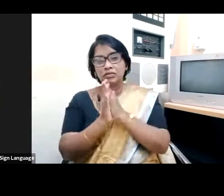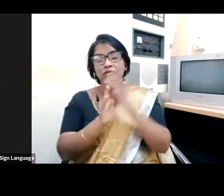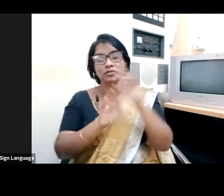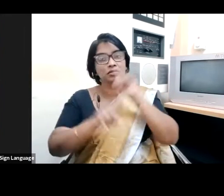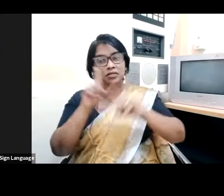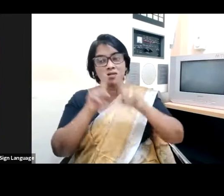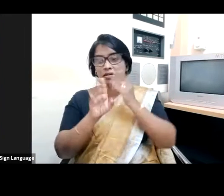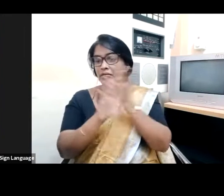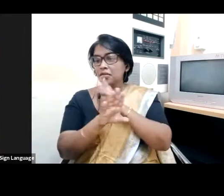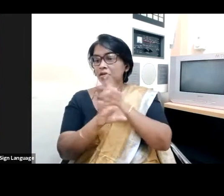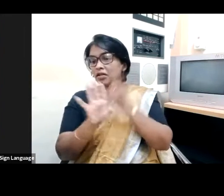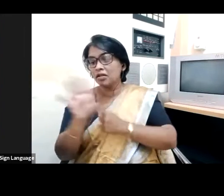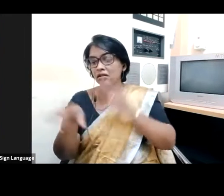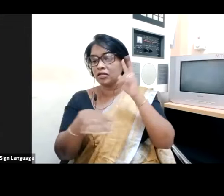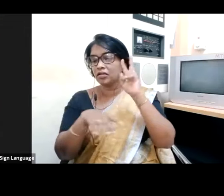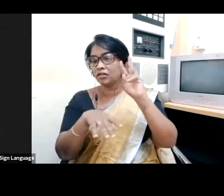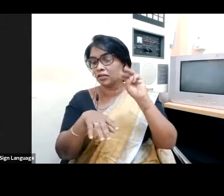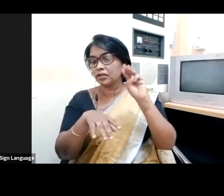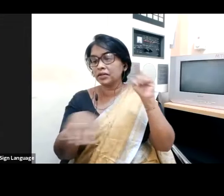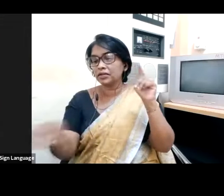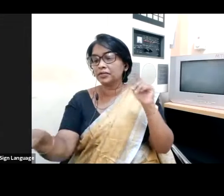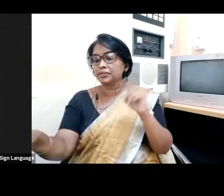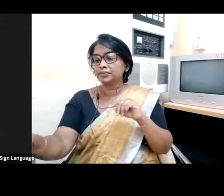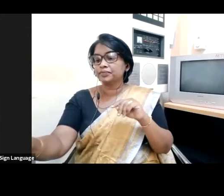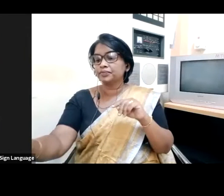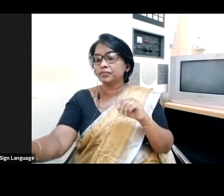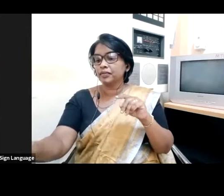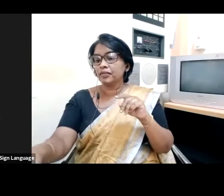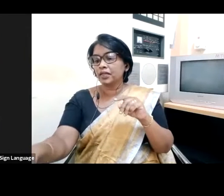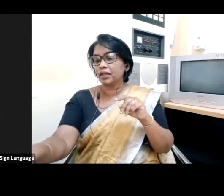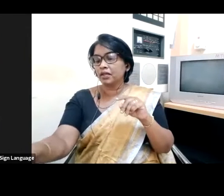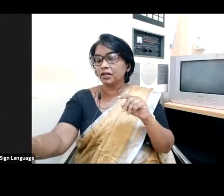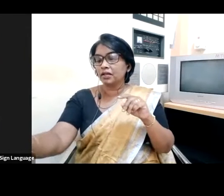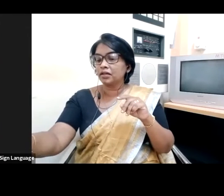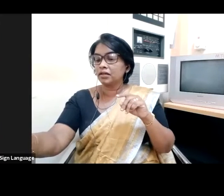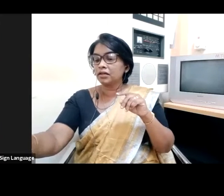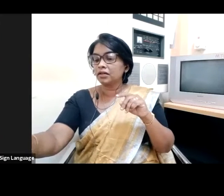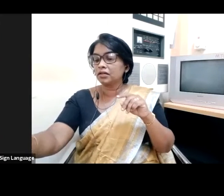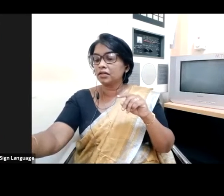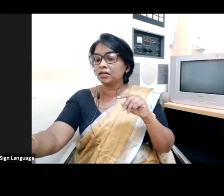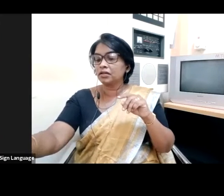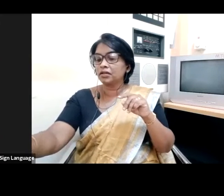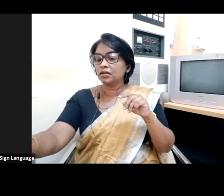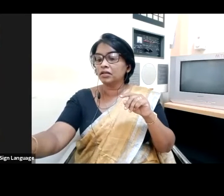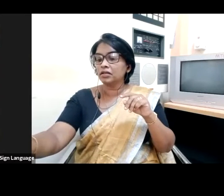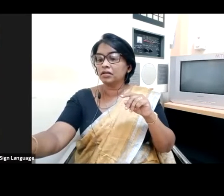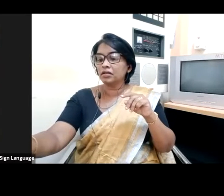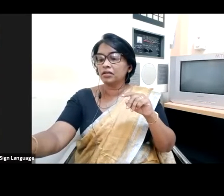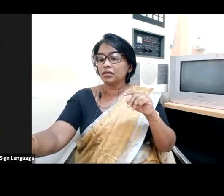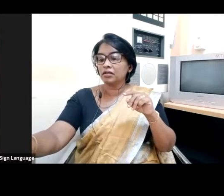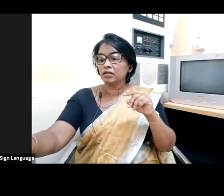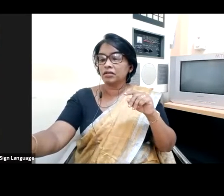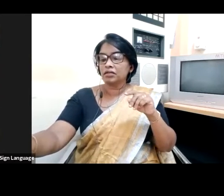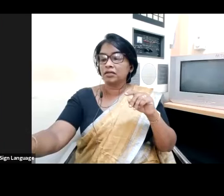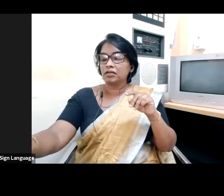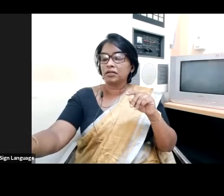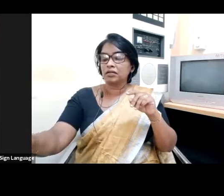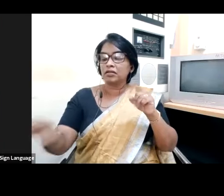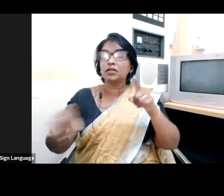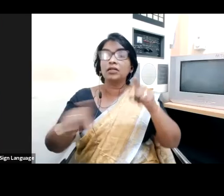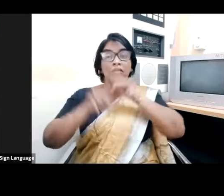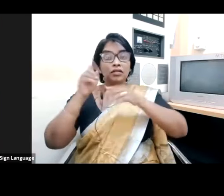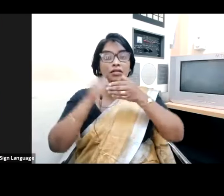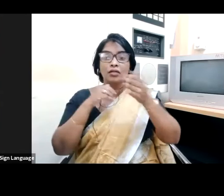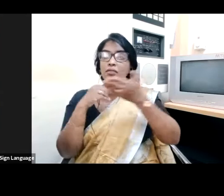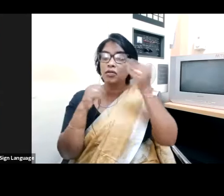last 20, 30 years. Now, how long have we known that crossing 1.5 degrees centigrade can lead to